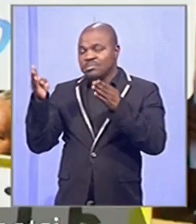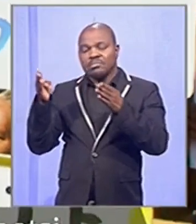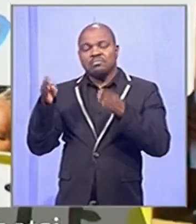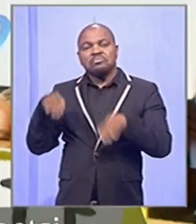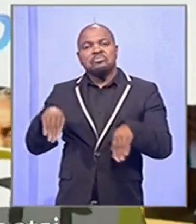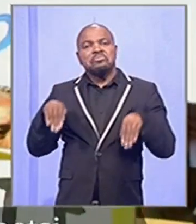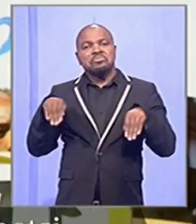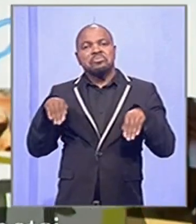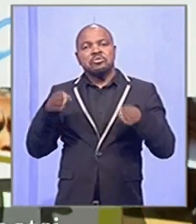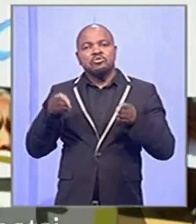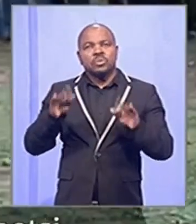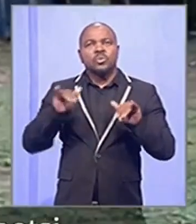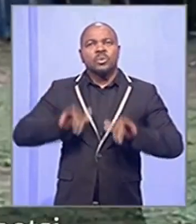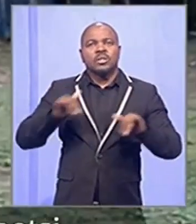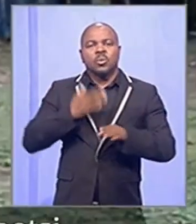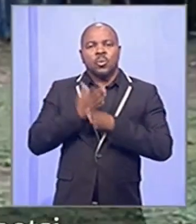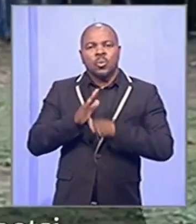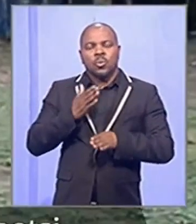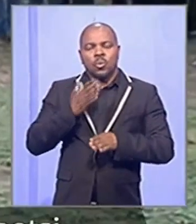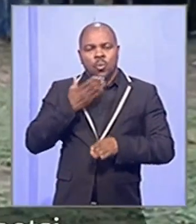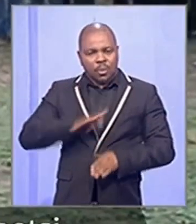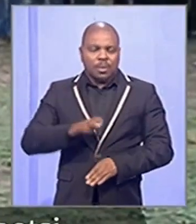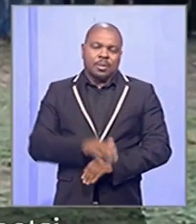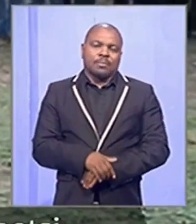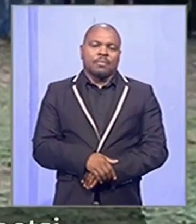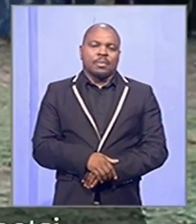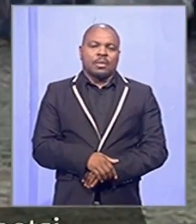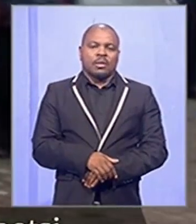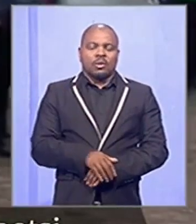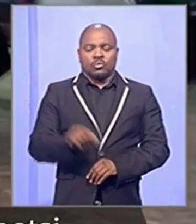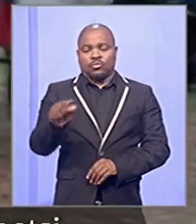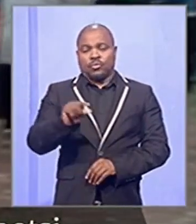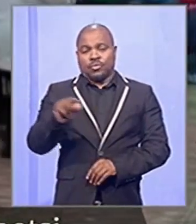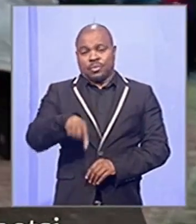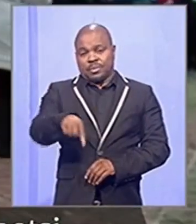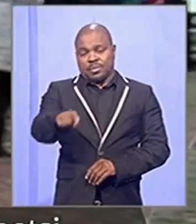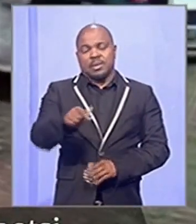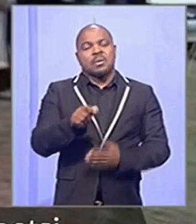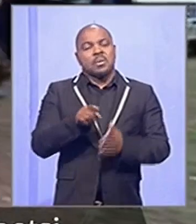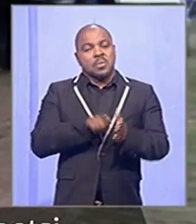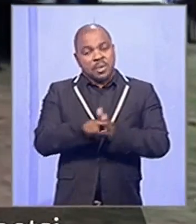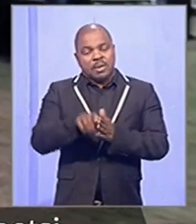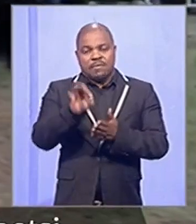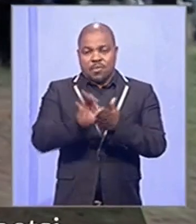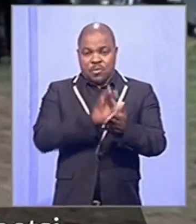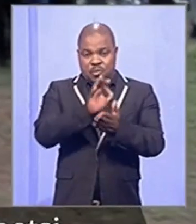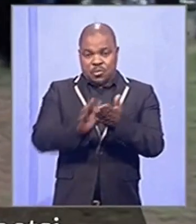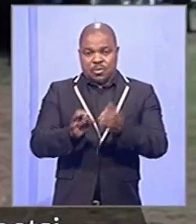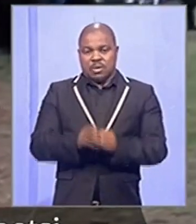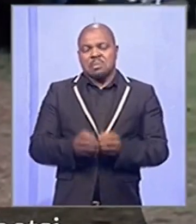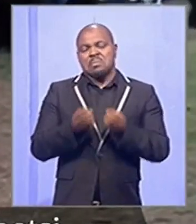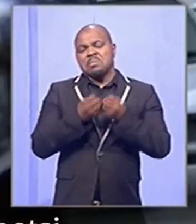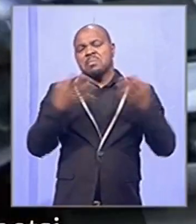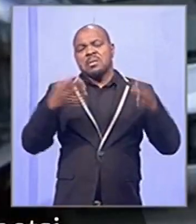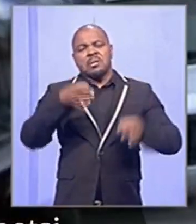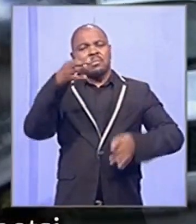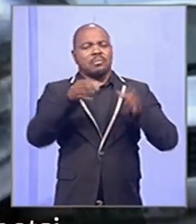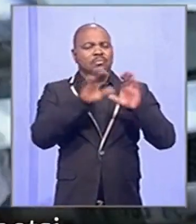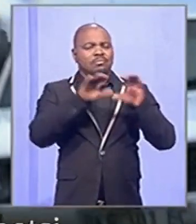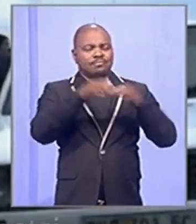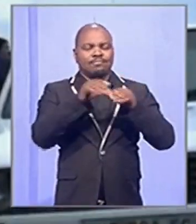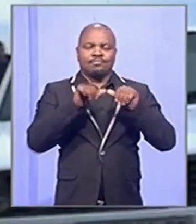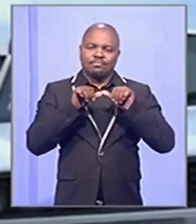people in the country cannot find a job and why we've got unemployed graduates standing on the streets of our cities begging for jobs. Jwalo ka ha ho